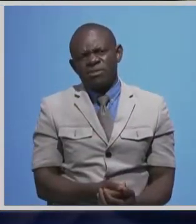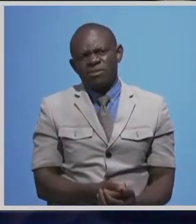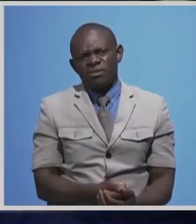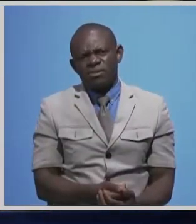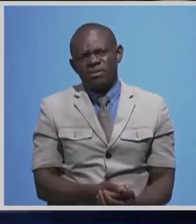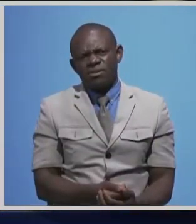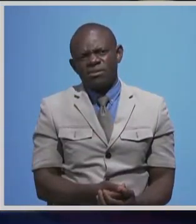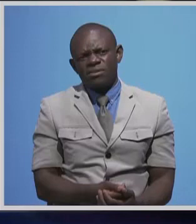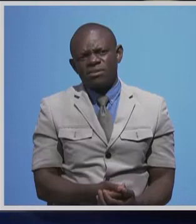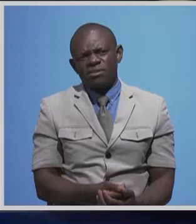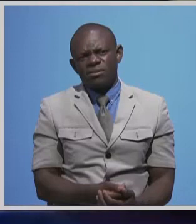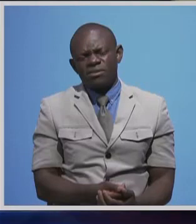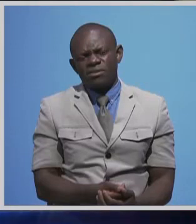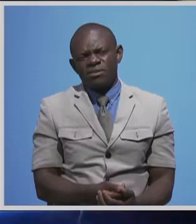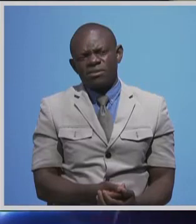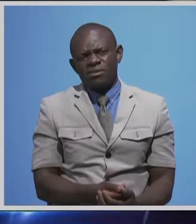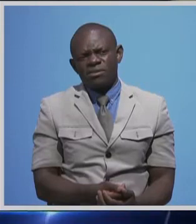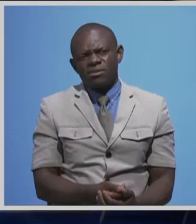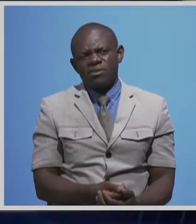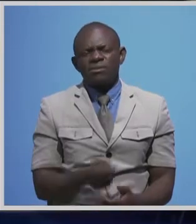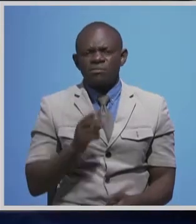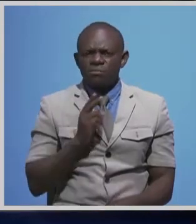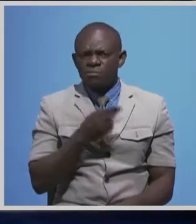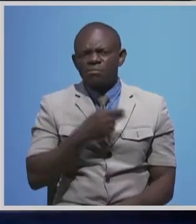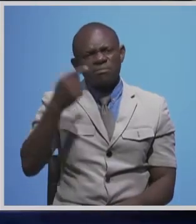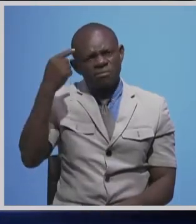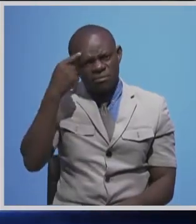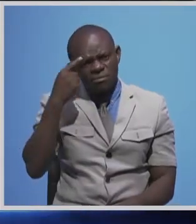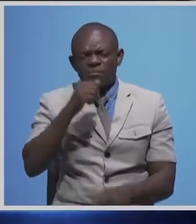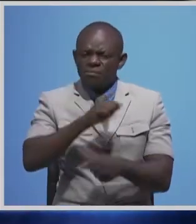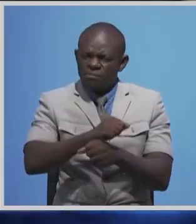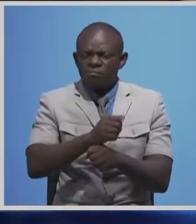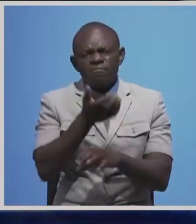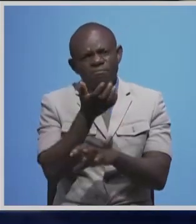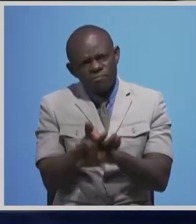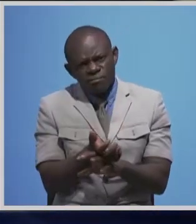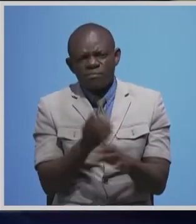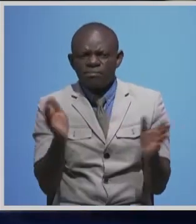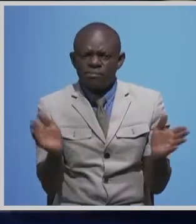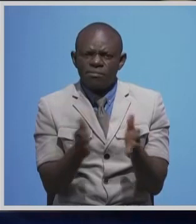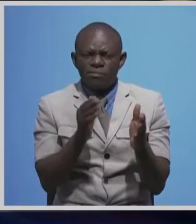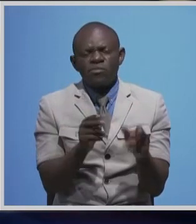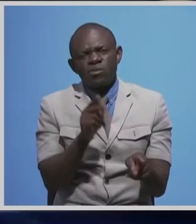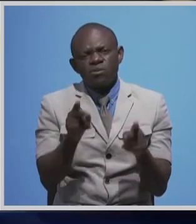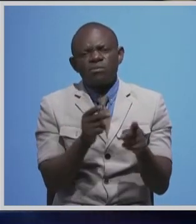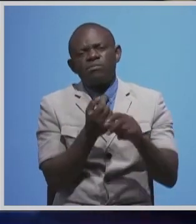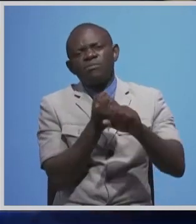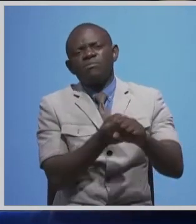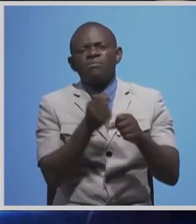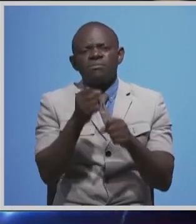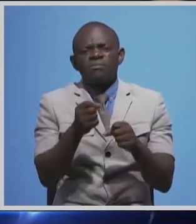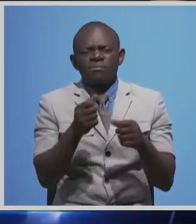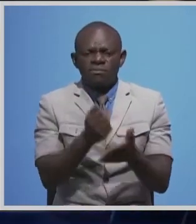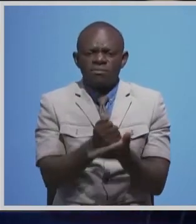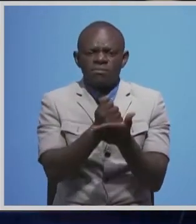we have done what we're supposed to do as government, where sensitization is